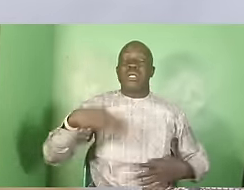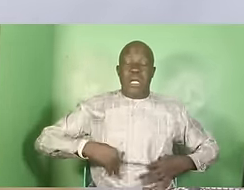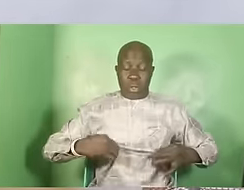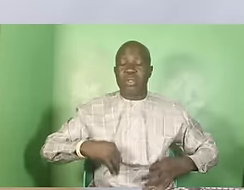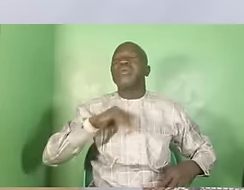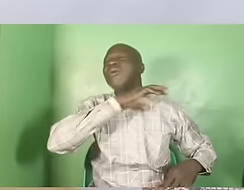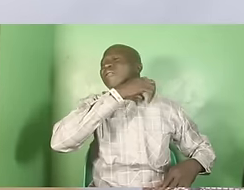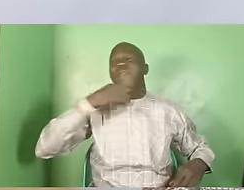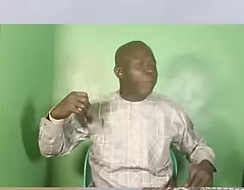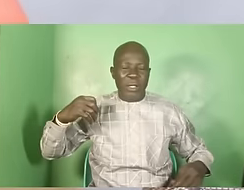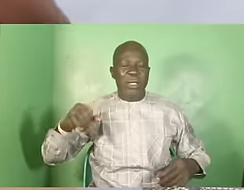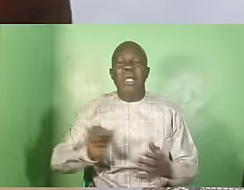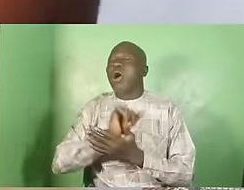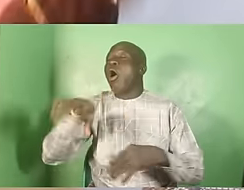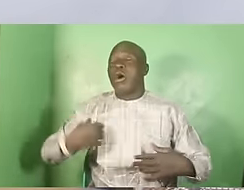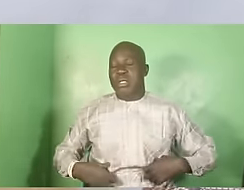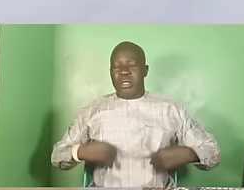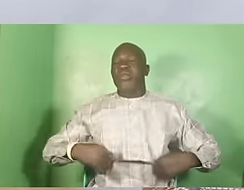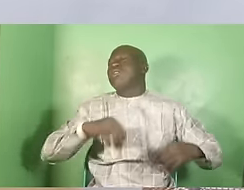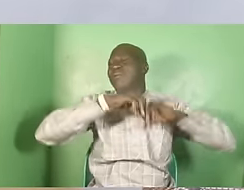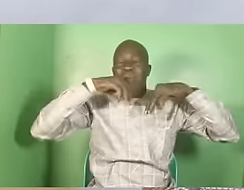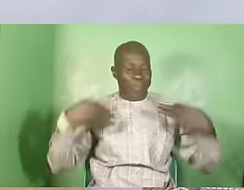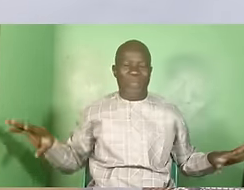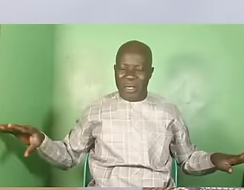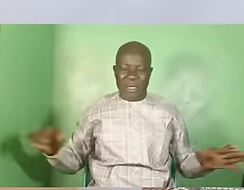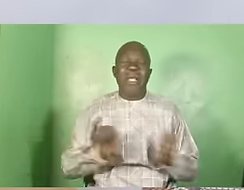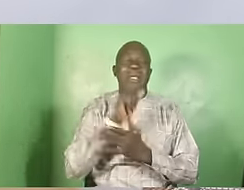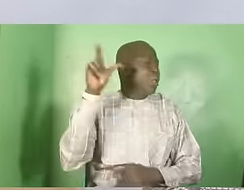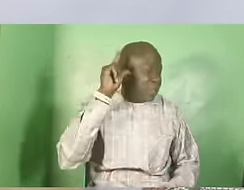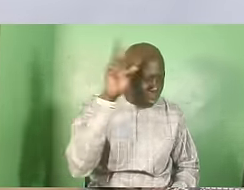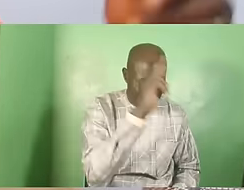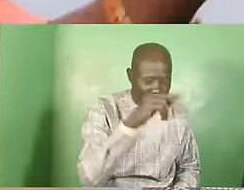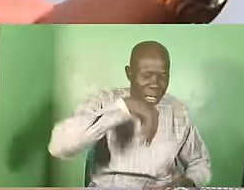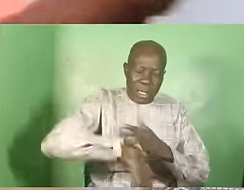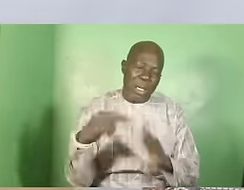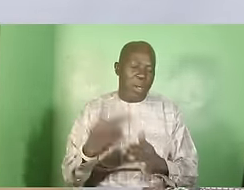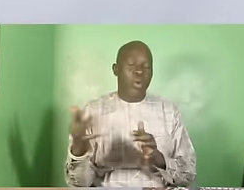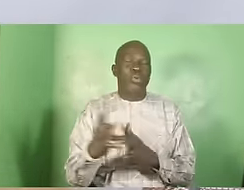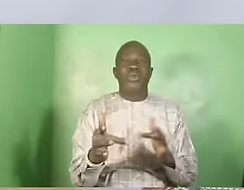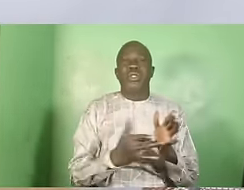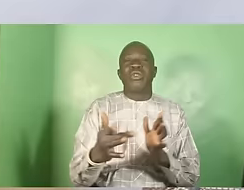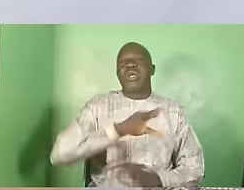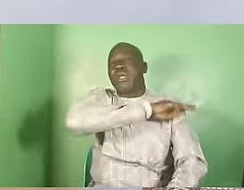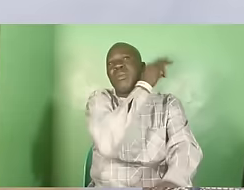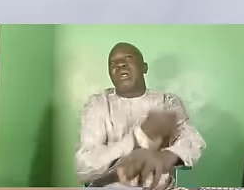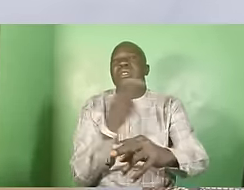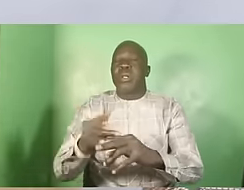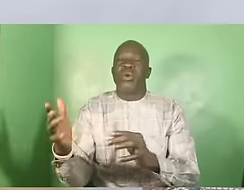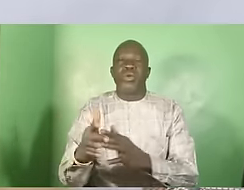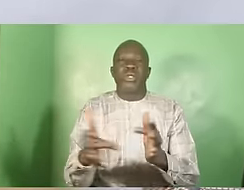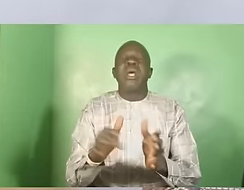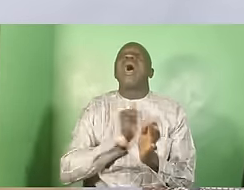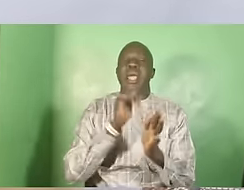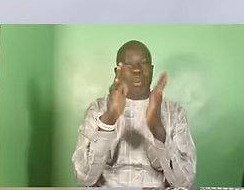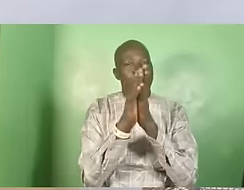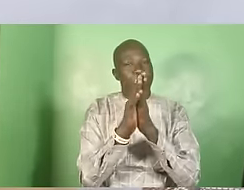the future. That clothes will fade. The time of clothes will go. This is my name of Jesus. There will be now. In the